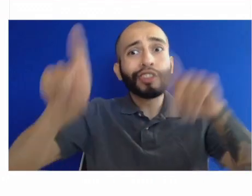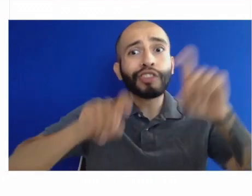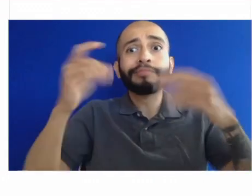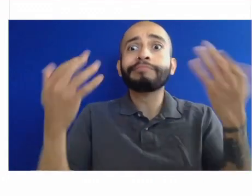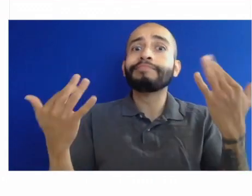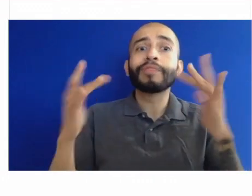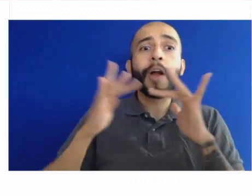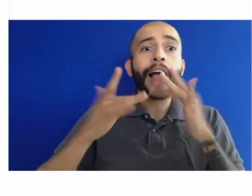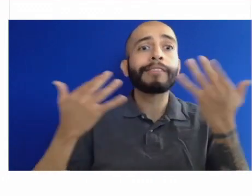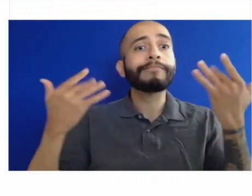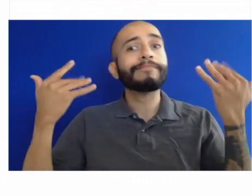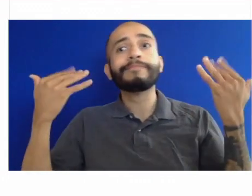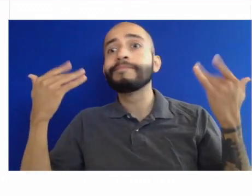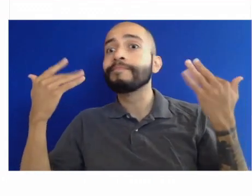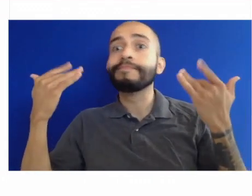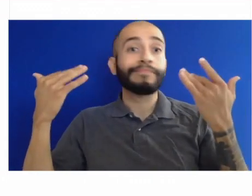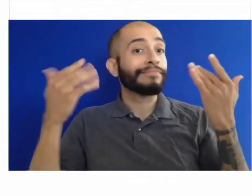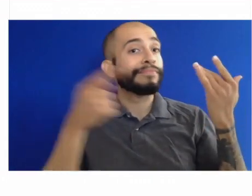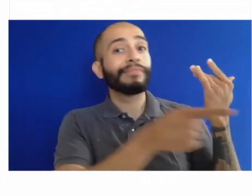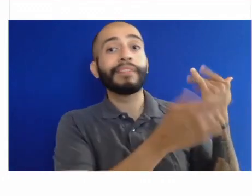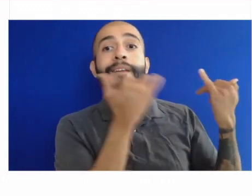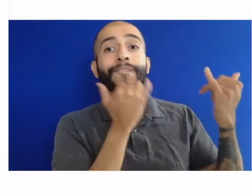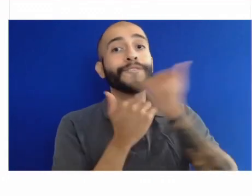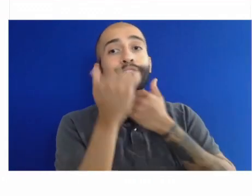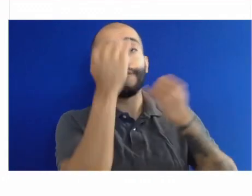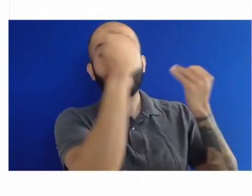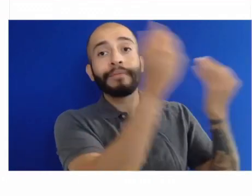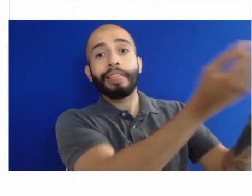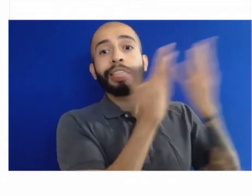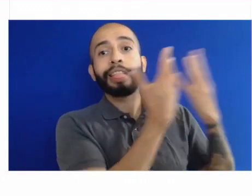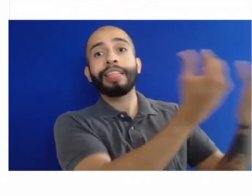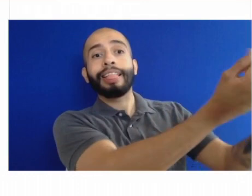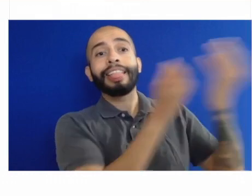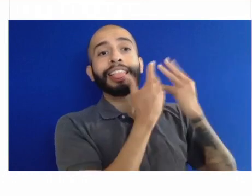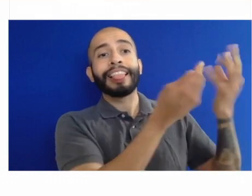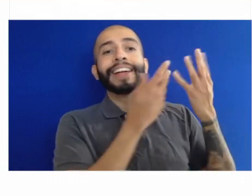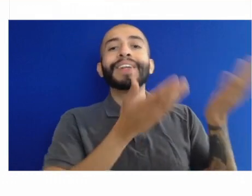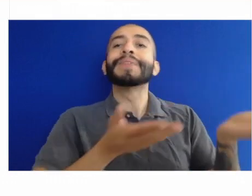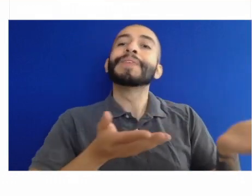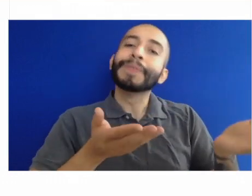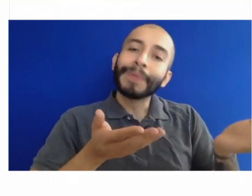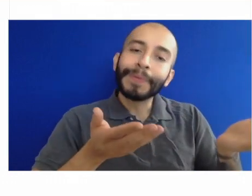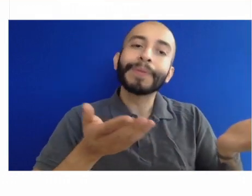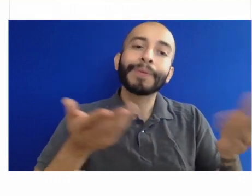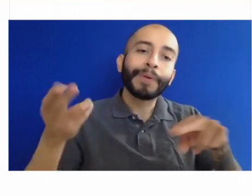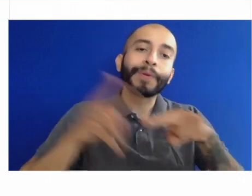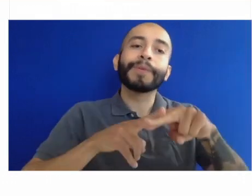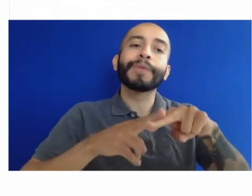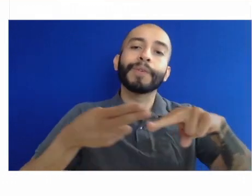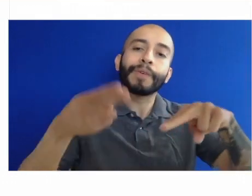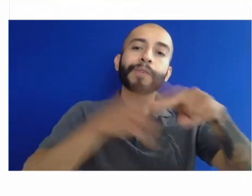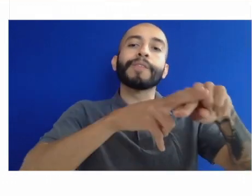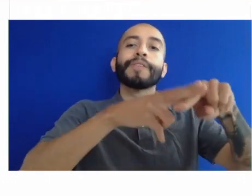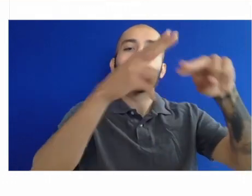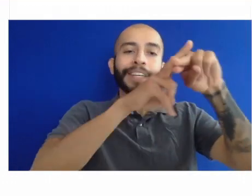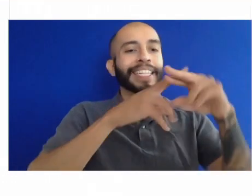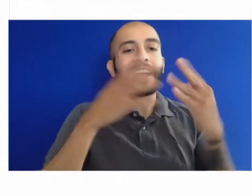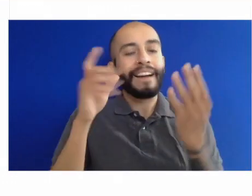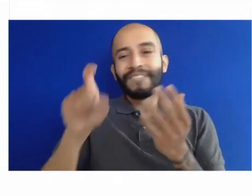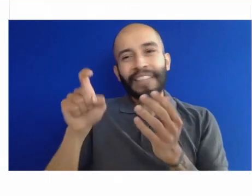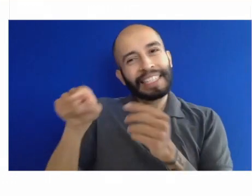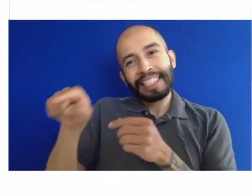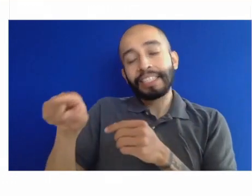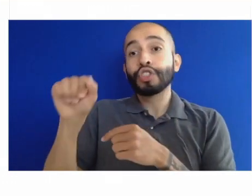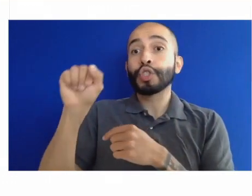that competency will serve us well in the future, and is something that we're not really investing in right now.